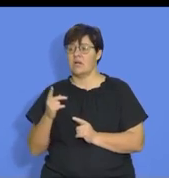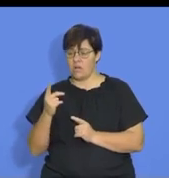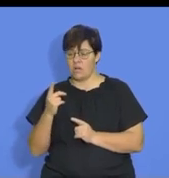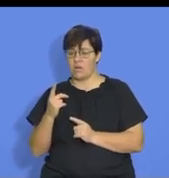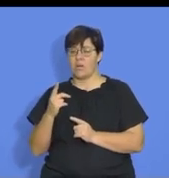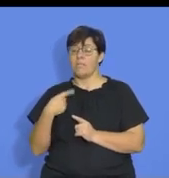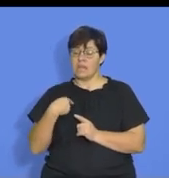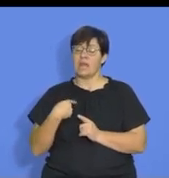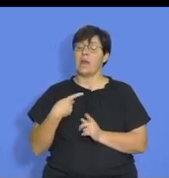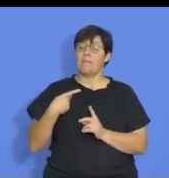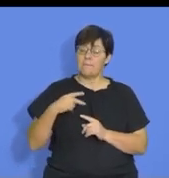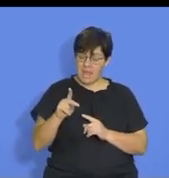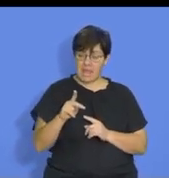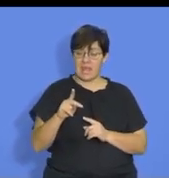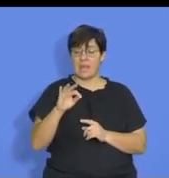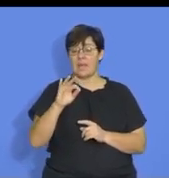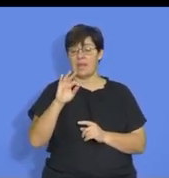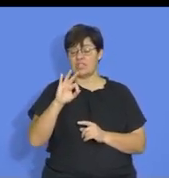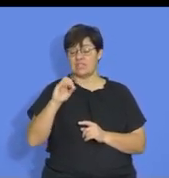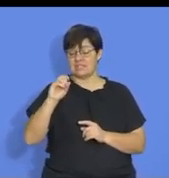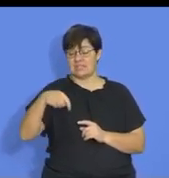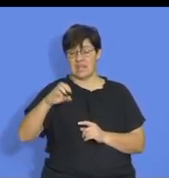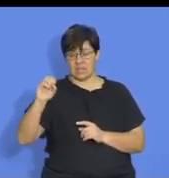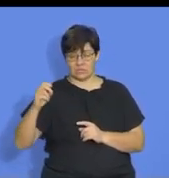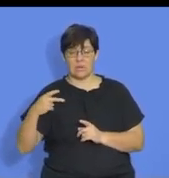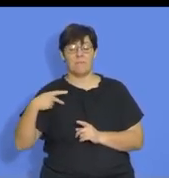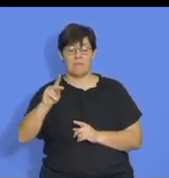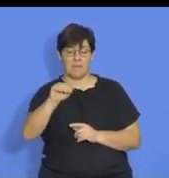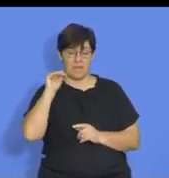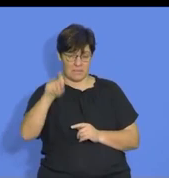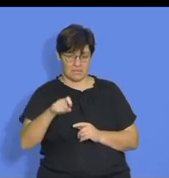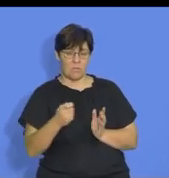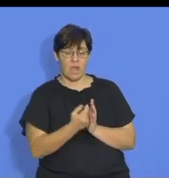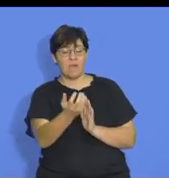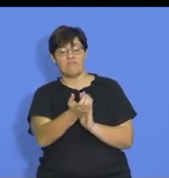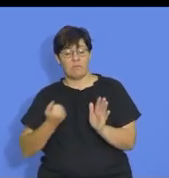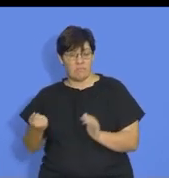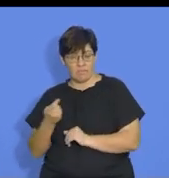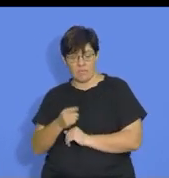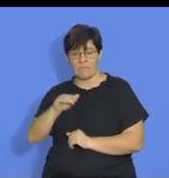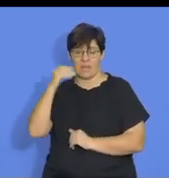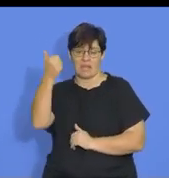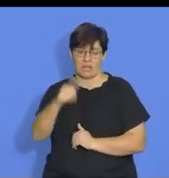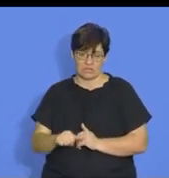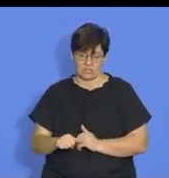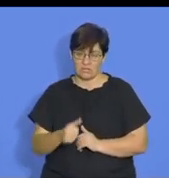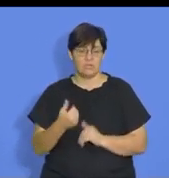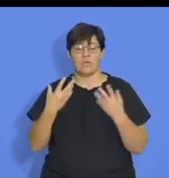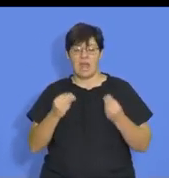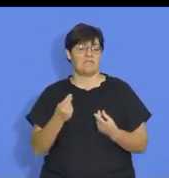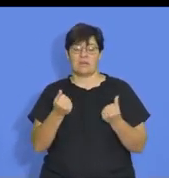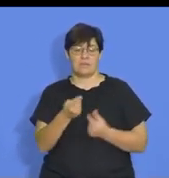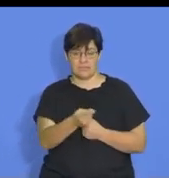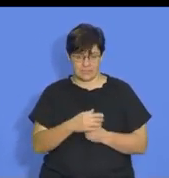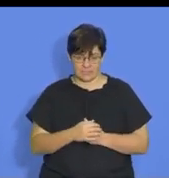our liability, we would now owe the bank an amount of 30,000 because remember, money is being